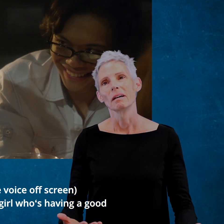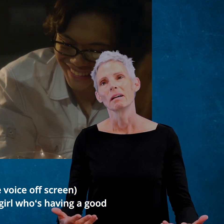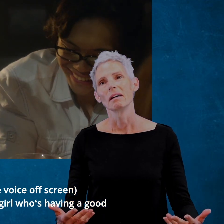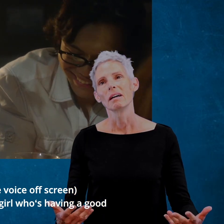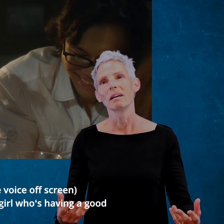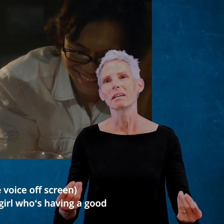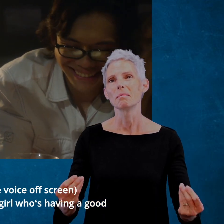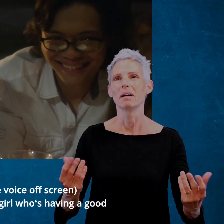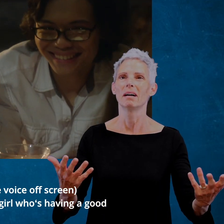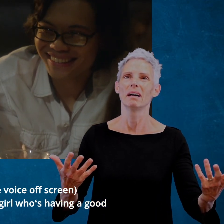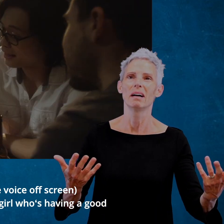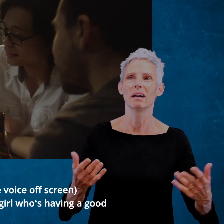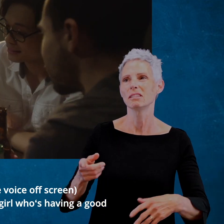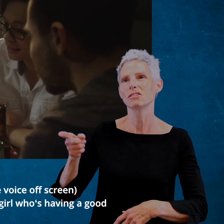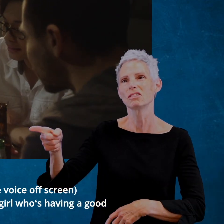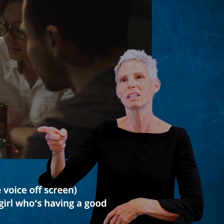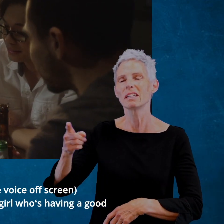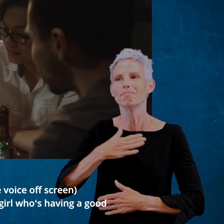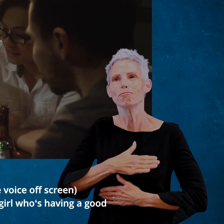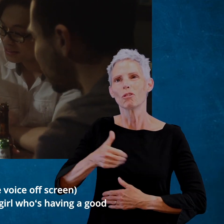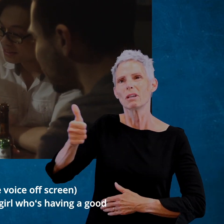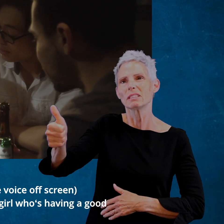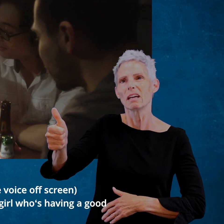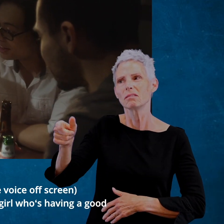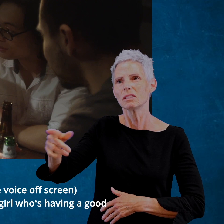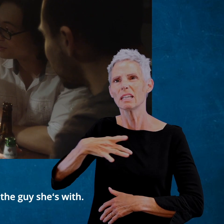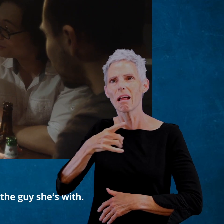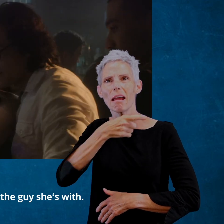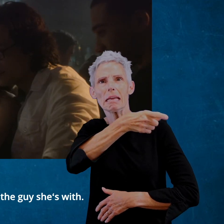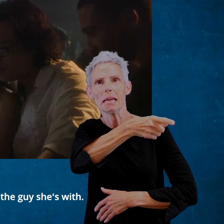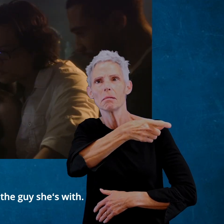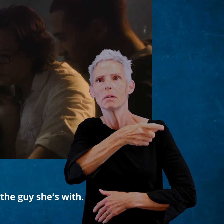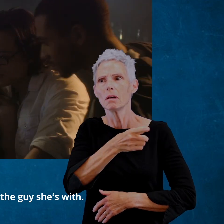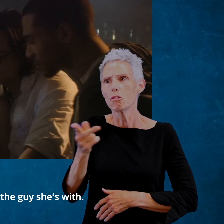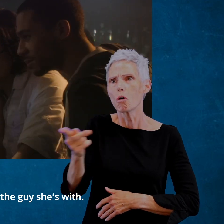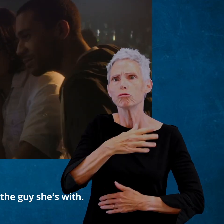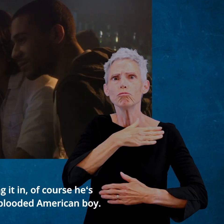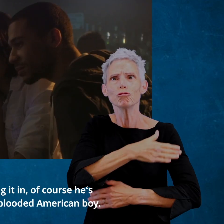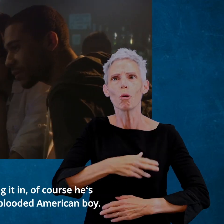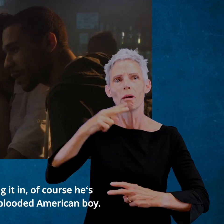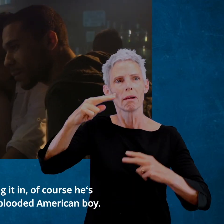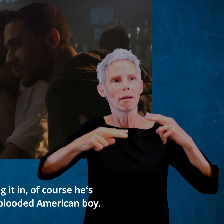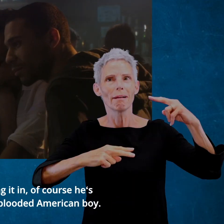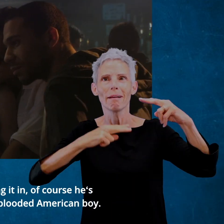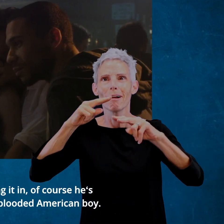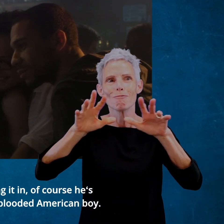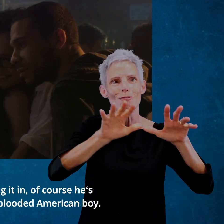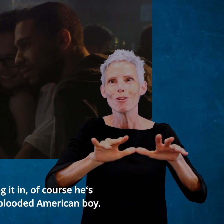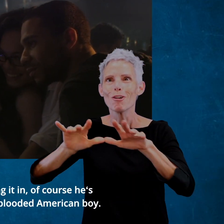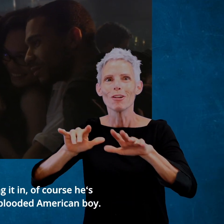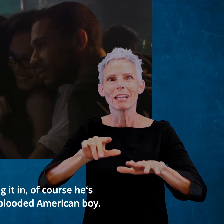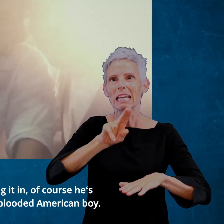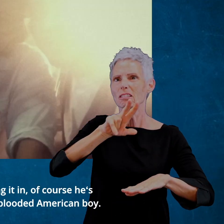Well, come on. This is a girl who is having a good time, enjoying the guy she's with, and he's just drinking it in. Of course,